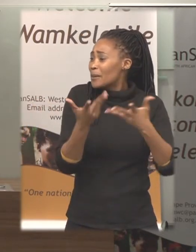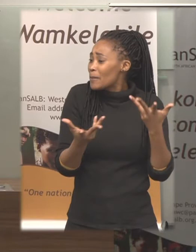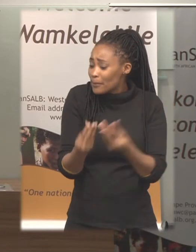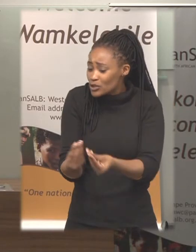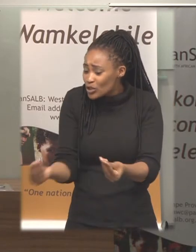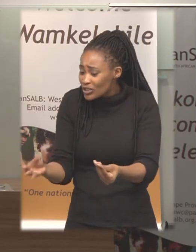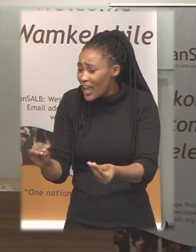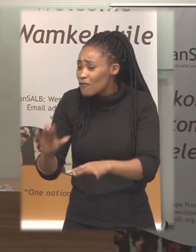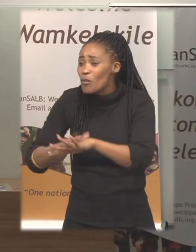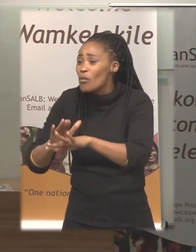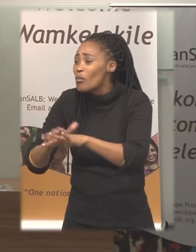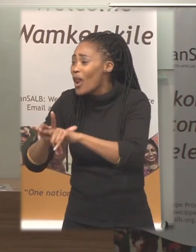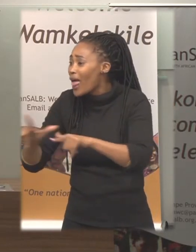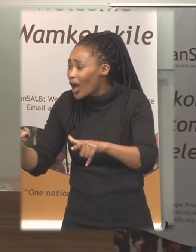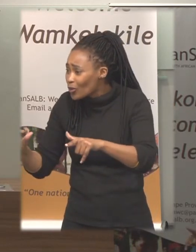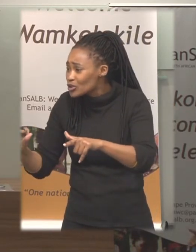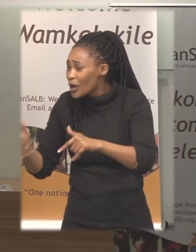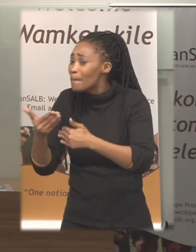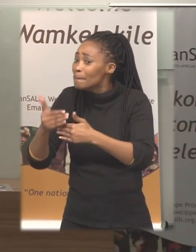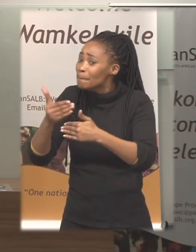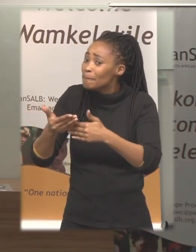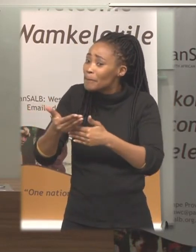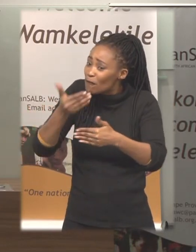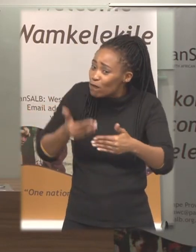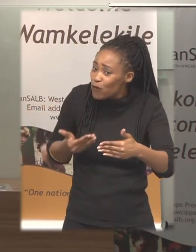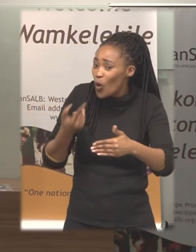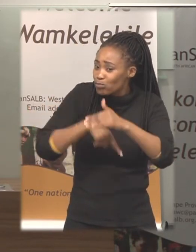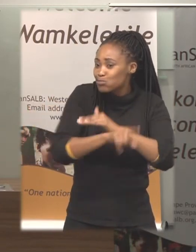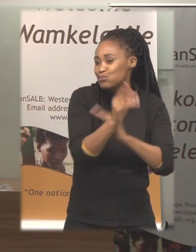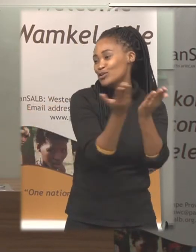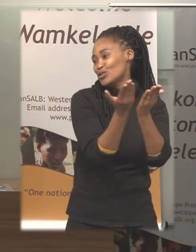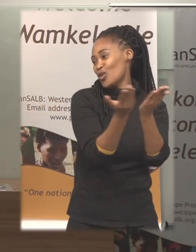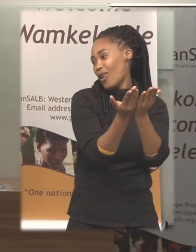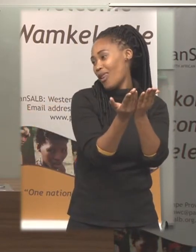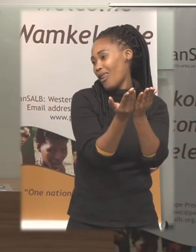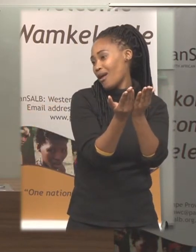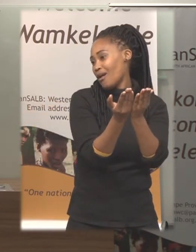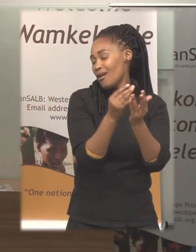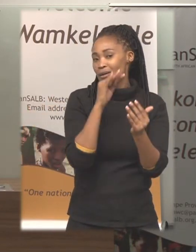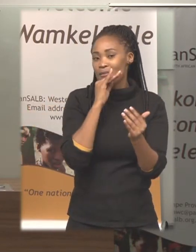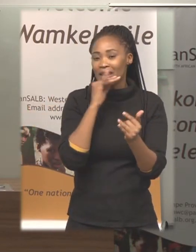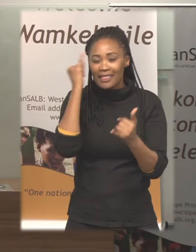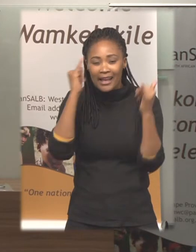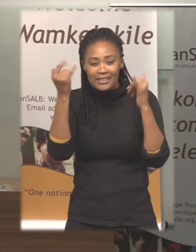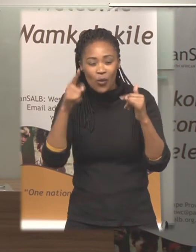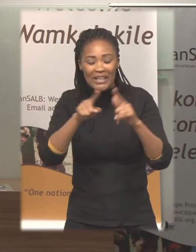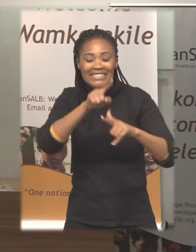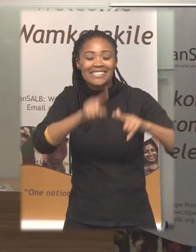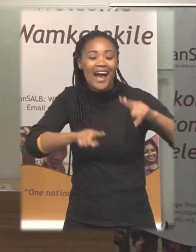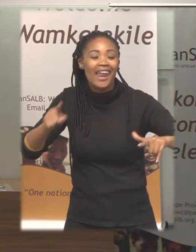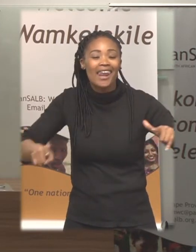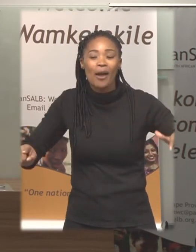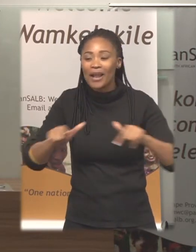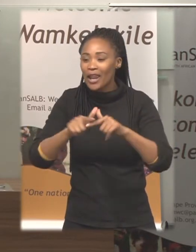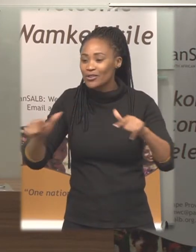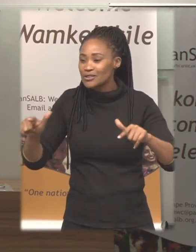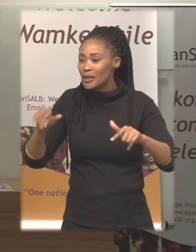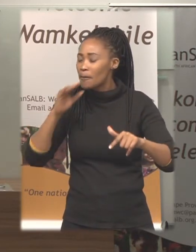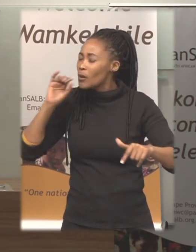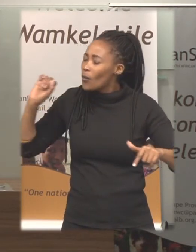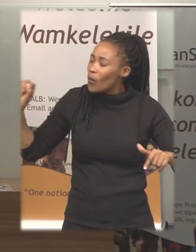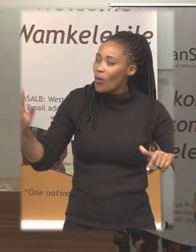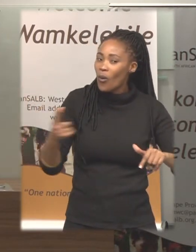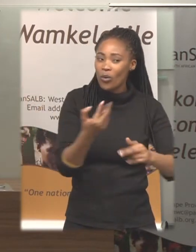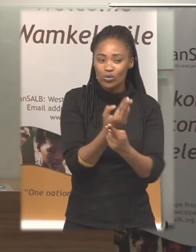than one already before they even come to school. So the idea of dynamic bilingualism is about including all the resources